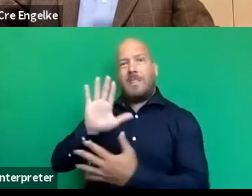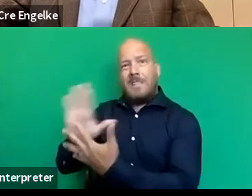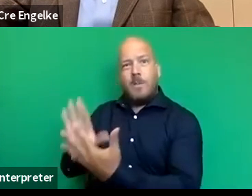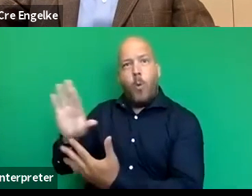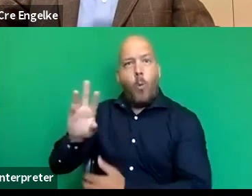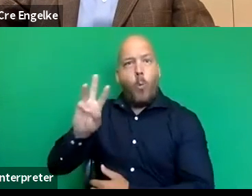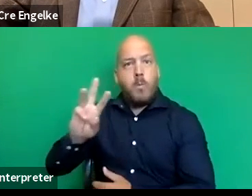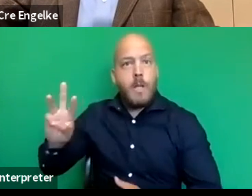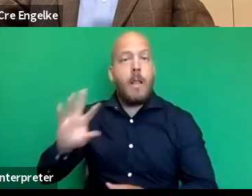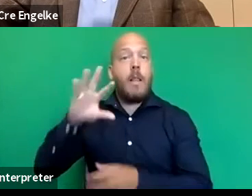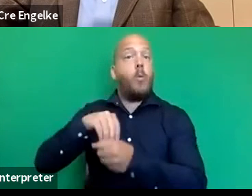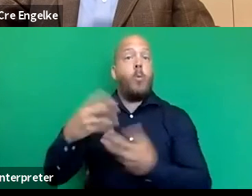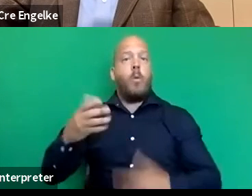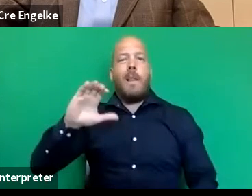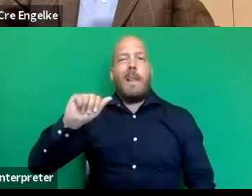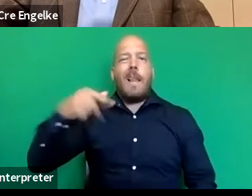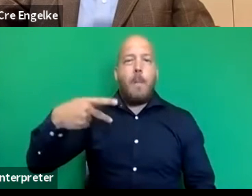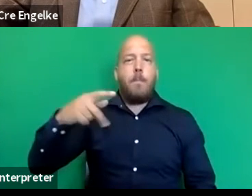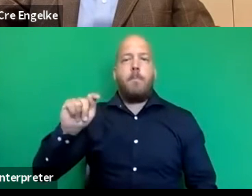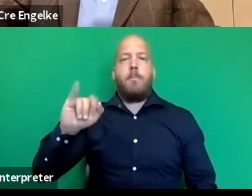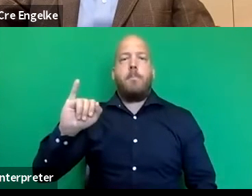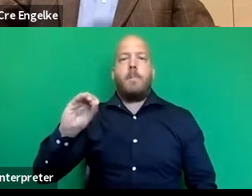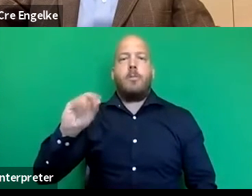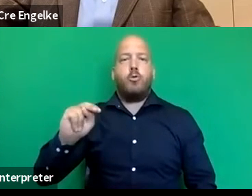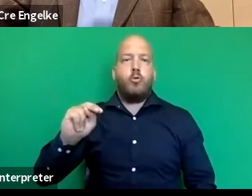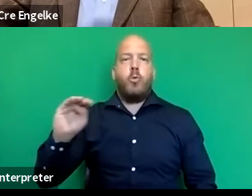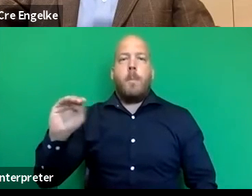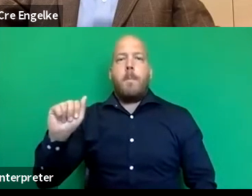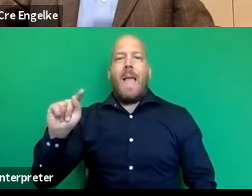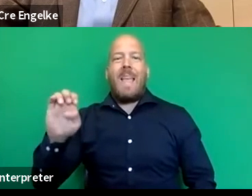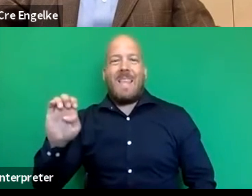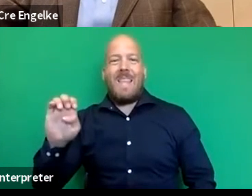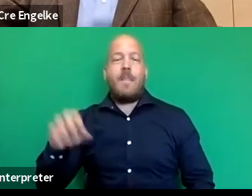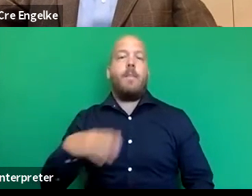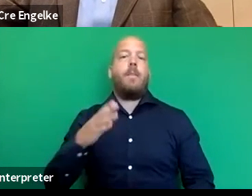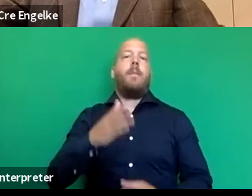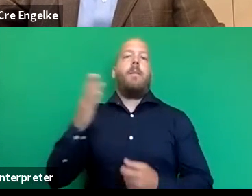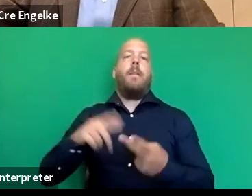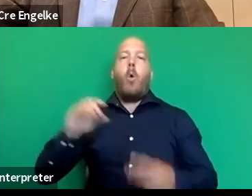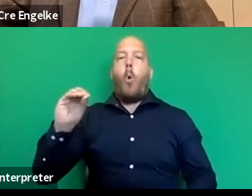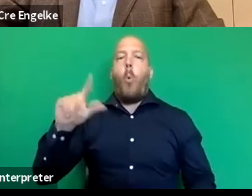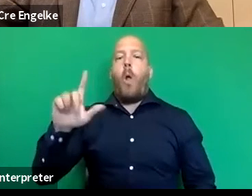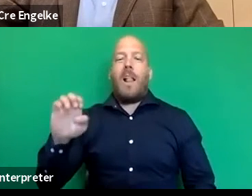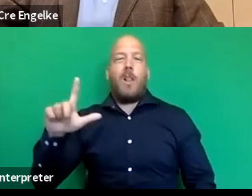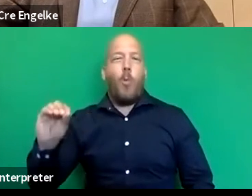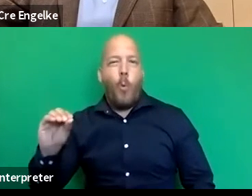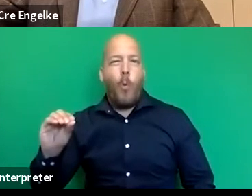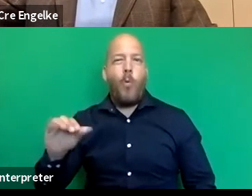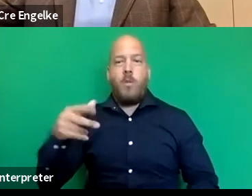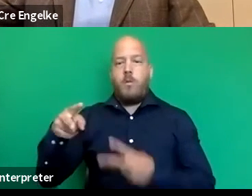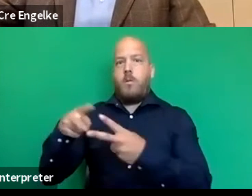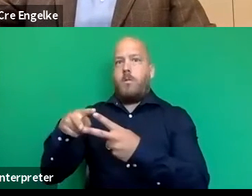2 ASR only providers currently. We have Clear Caption, Hamilton